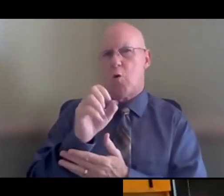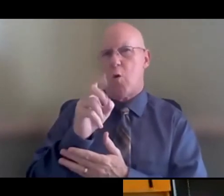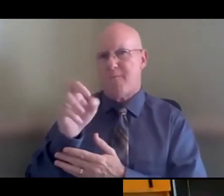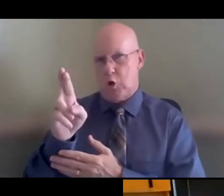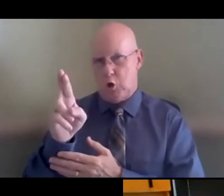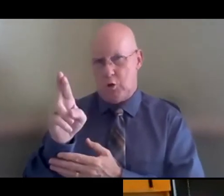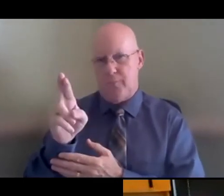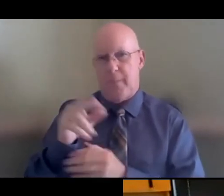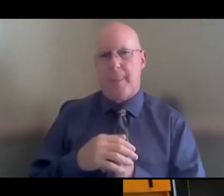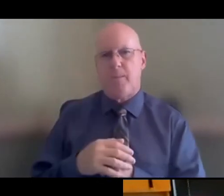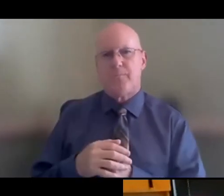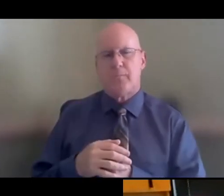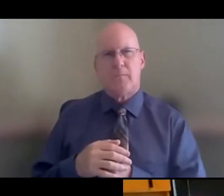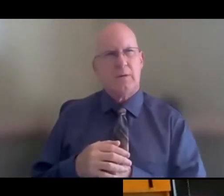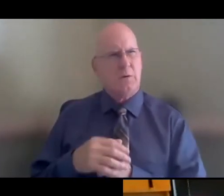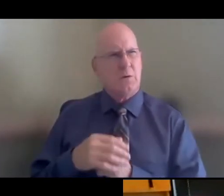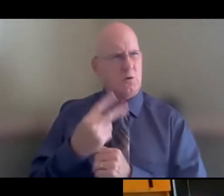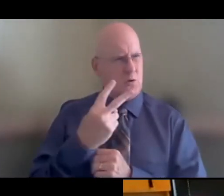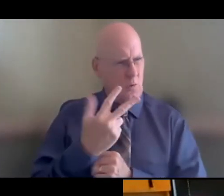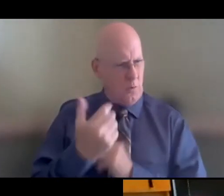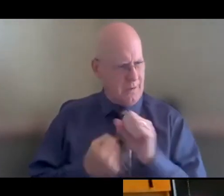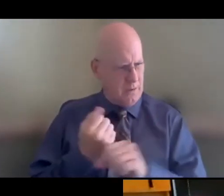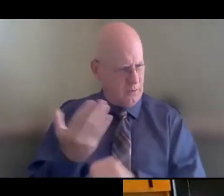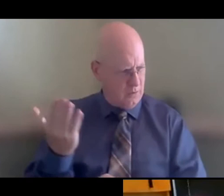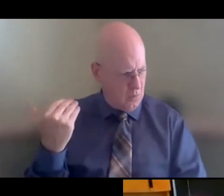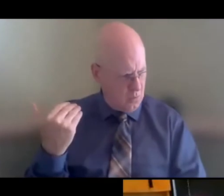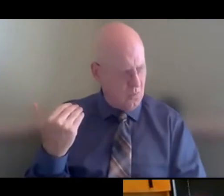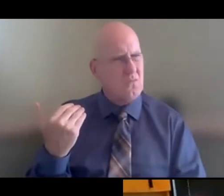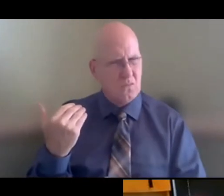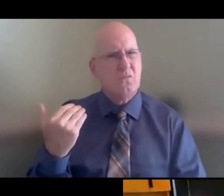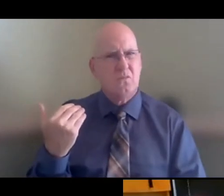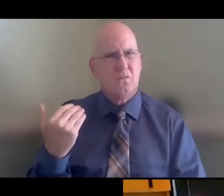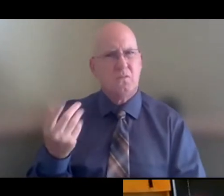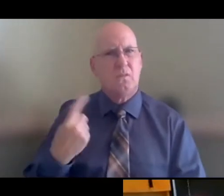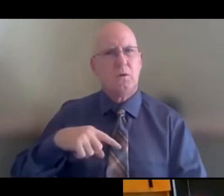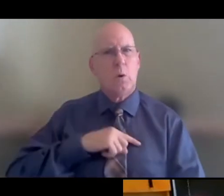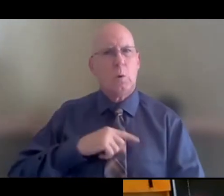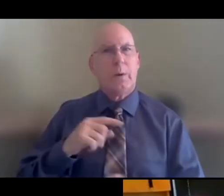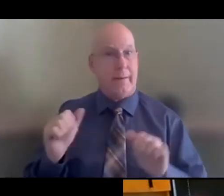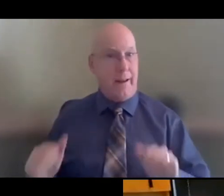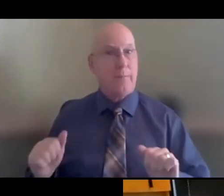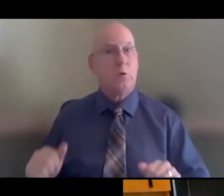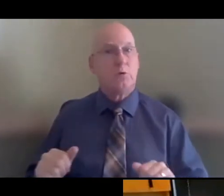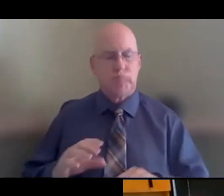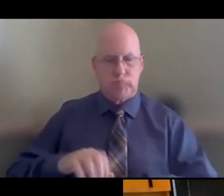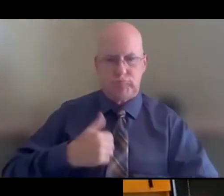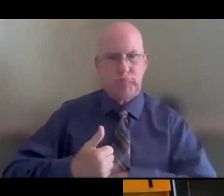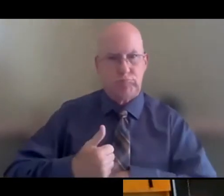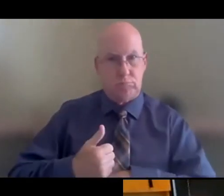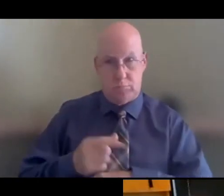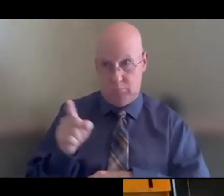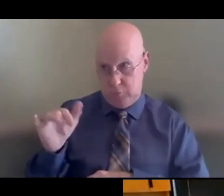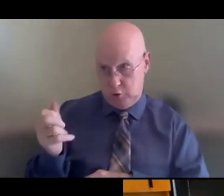something, I guess, 2-3 years ago now at this point that we were able to implement. So John, do you also want